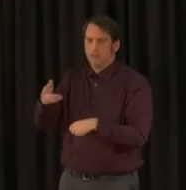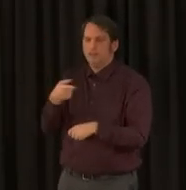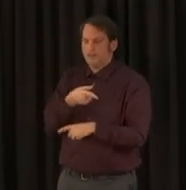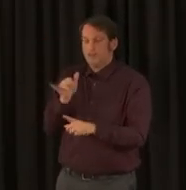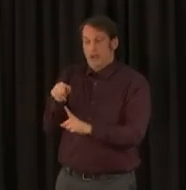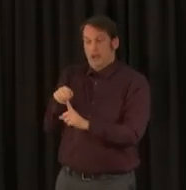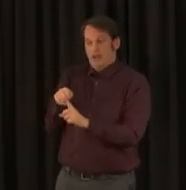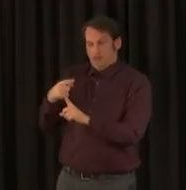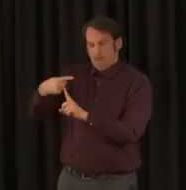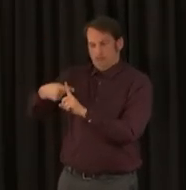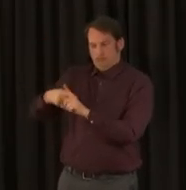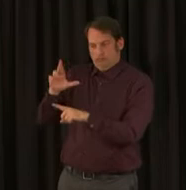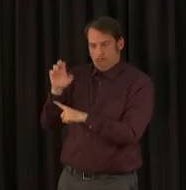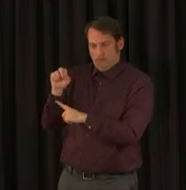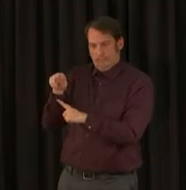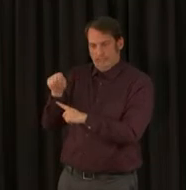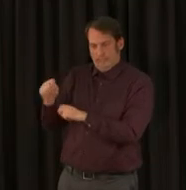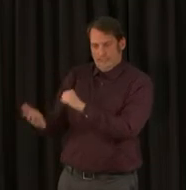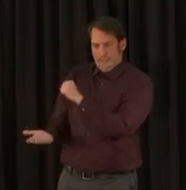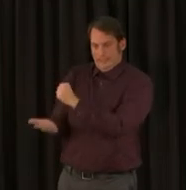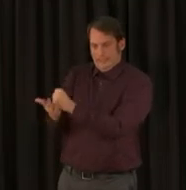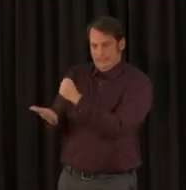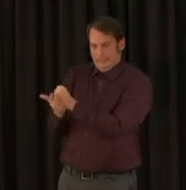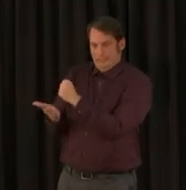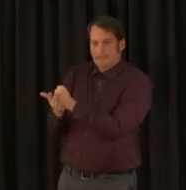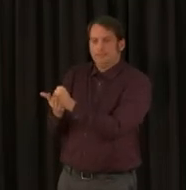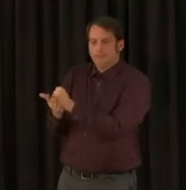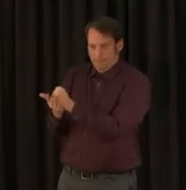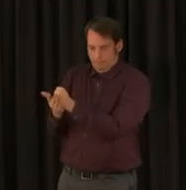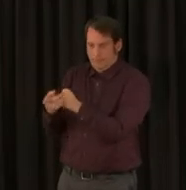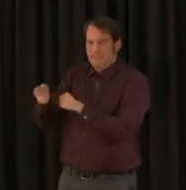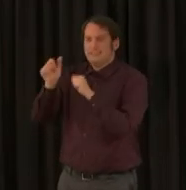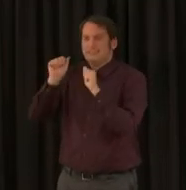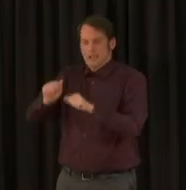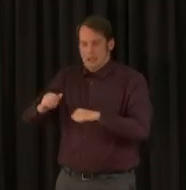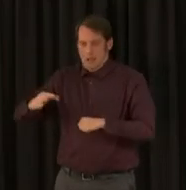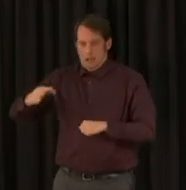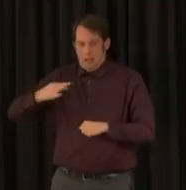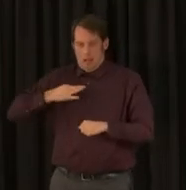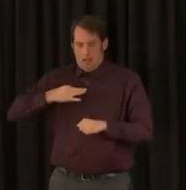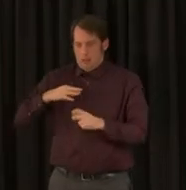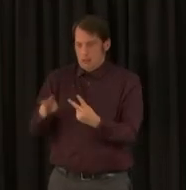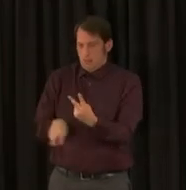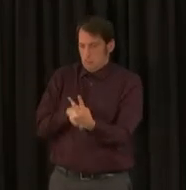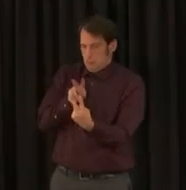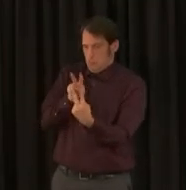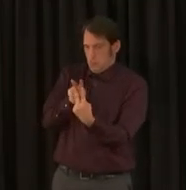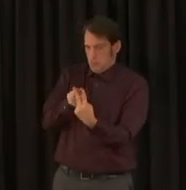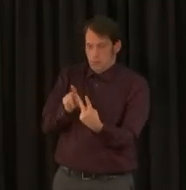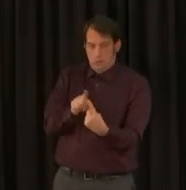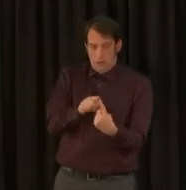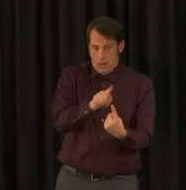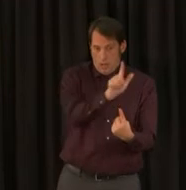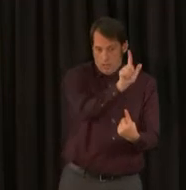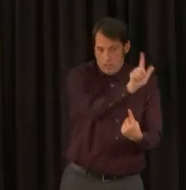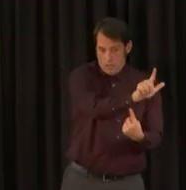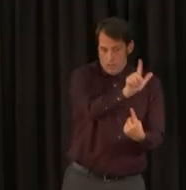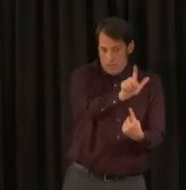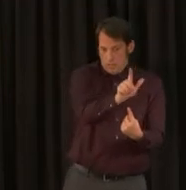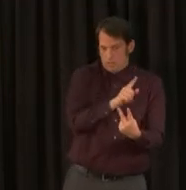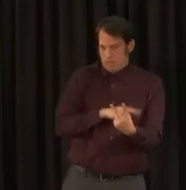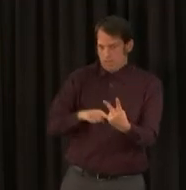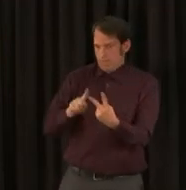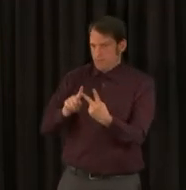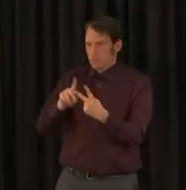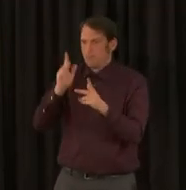rental assistance will be able to be applied for by both the landlord and